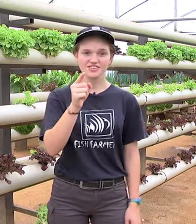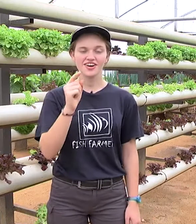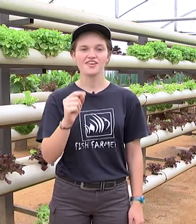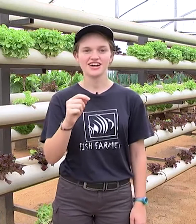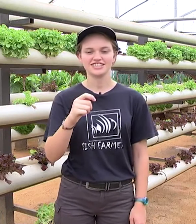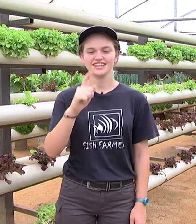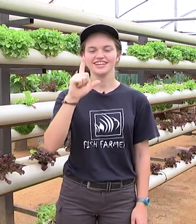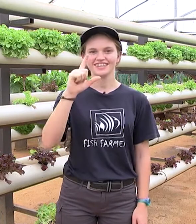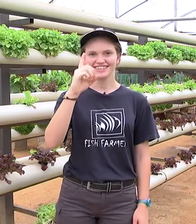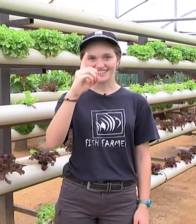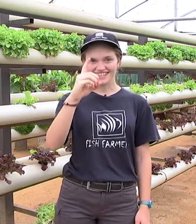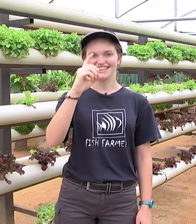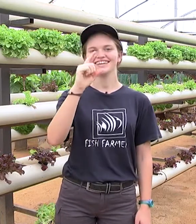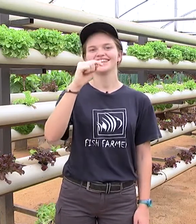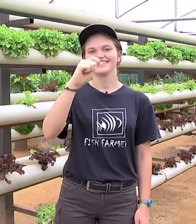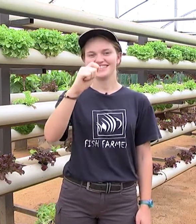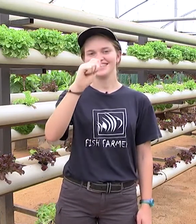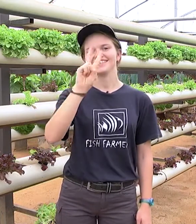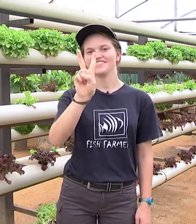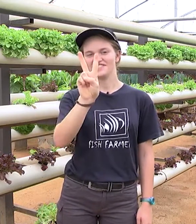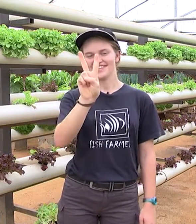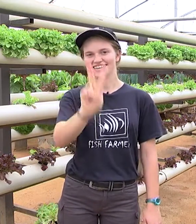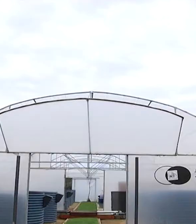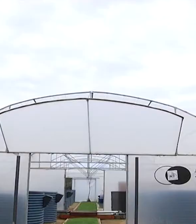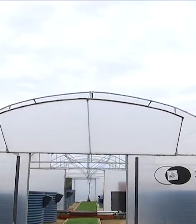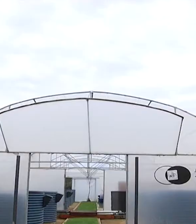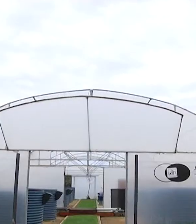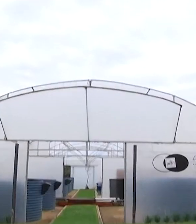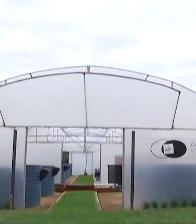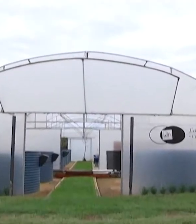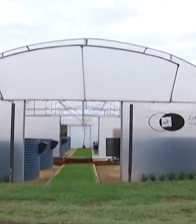You are watching D.T.V.